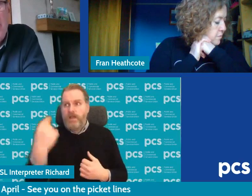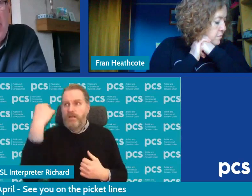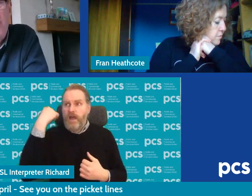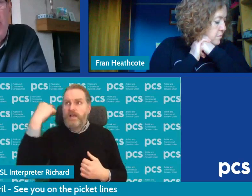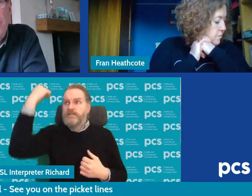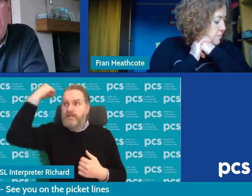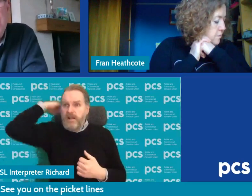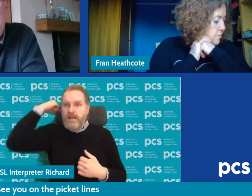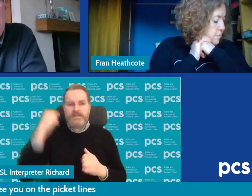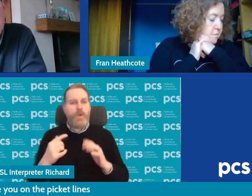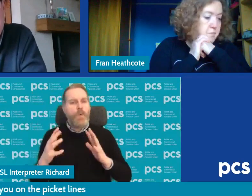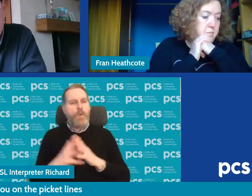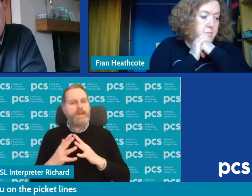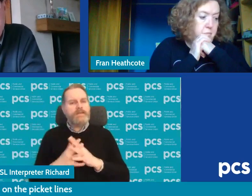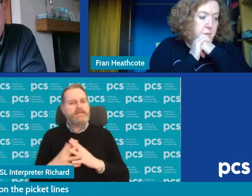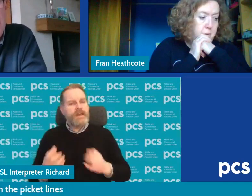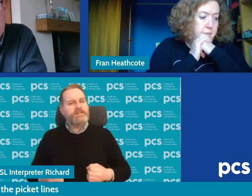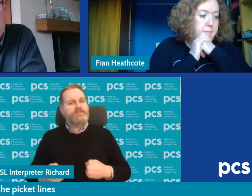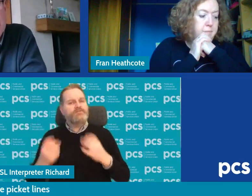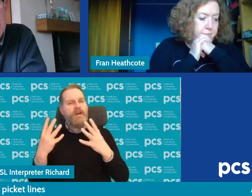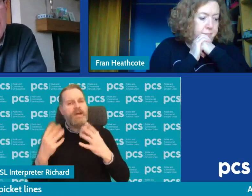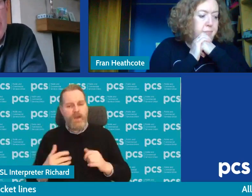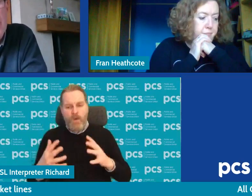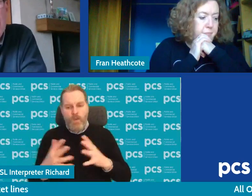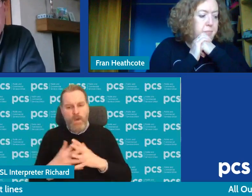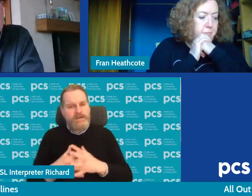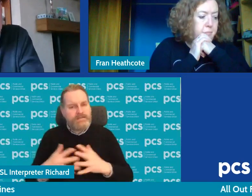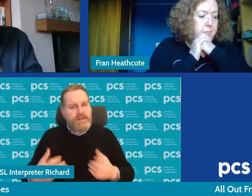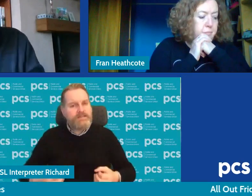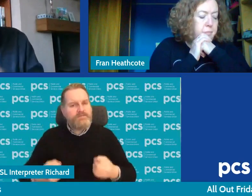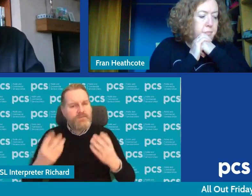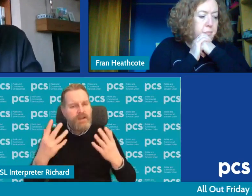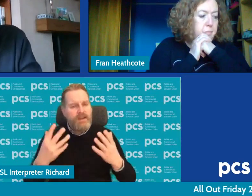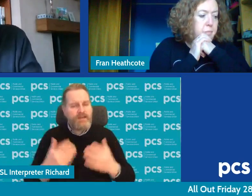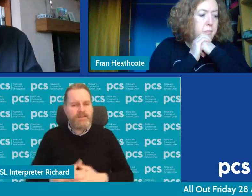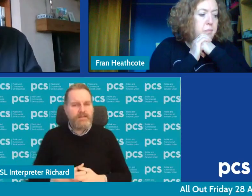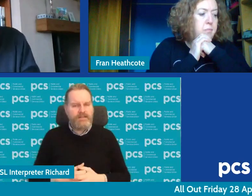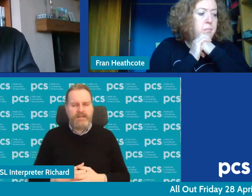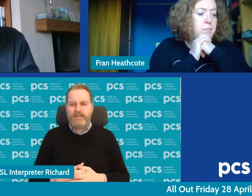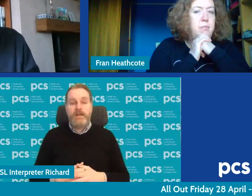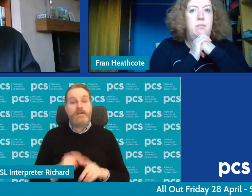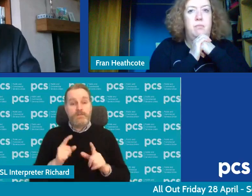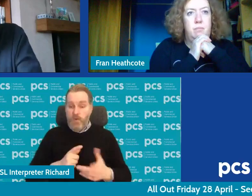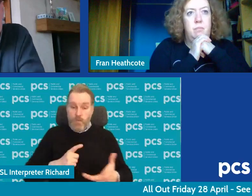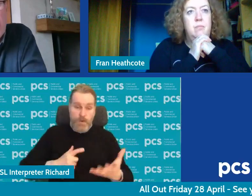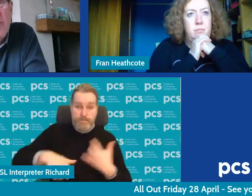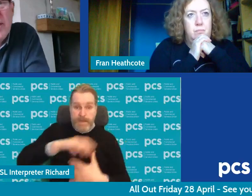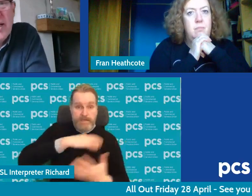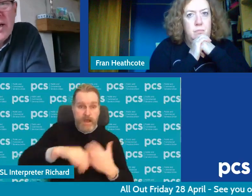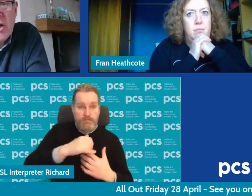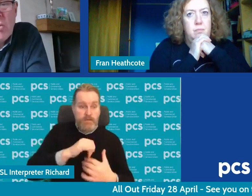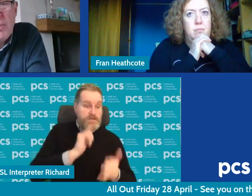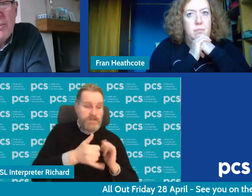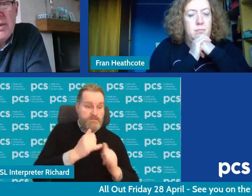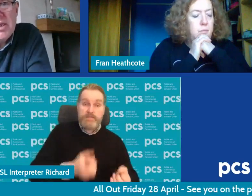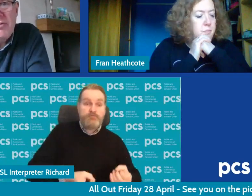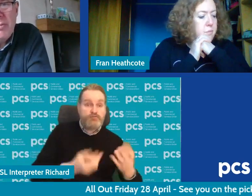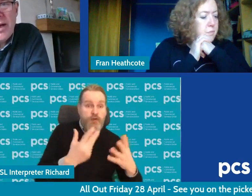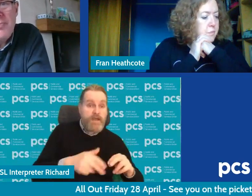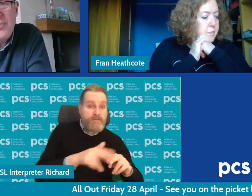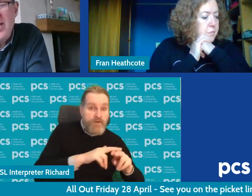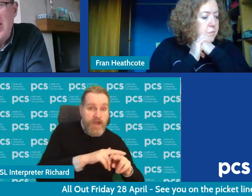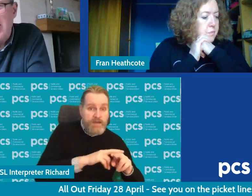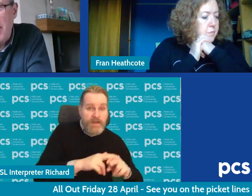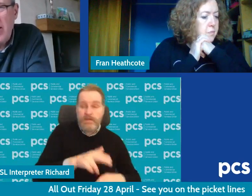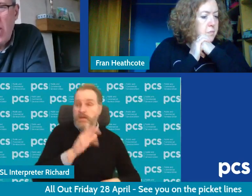Wednesdays, and therefore some part-time workers felt that it was the same day. So we're mixing it up to build more pressure on them. And I hope what people can see from